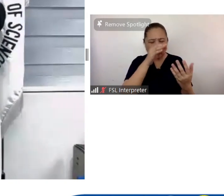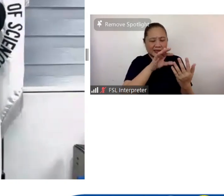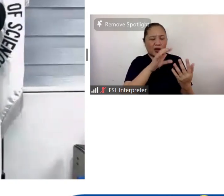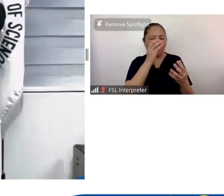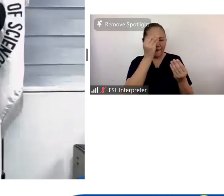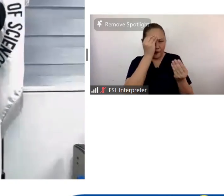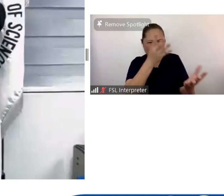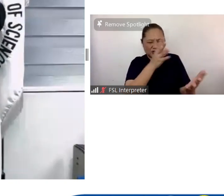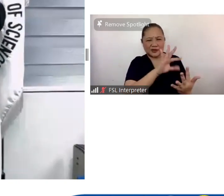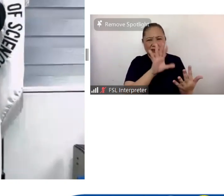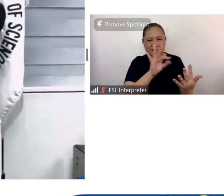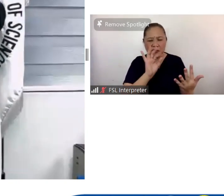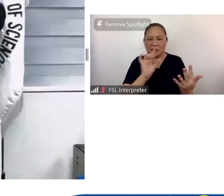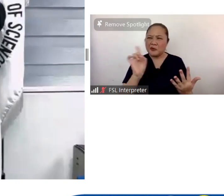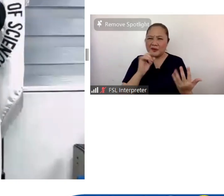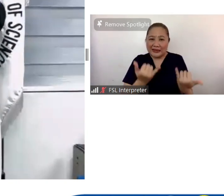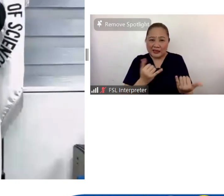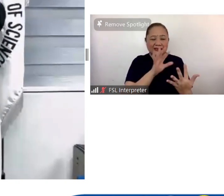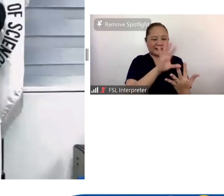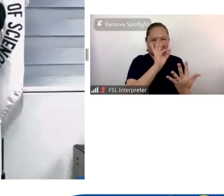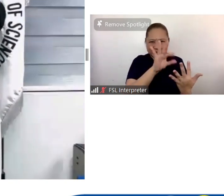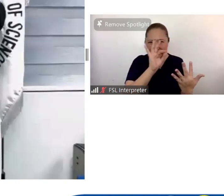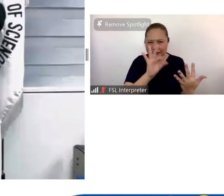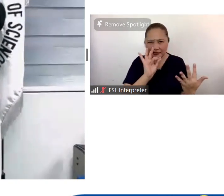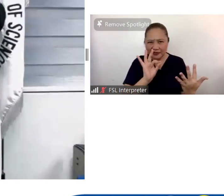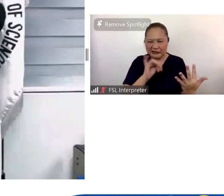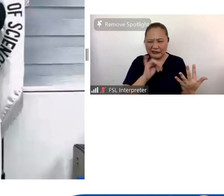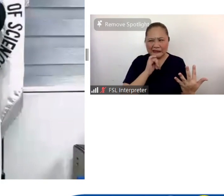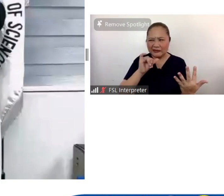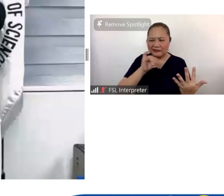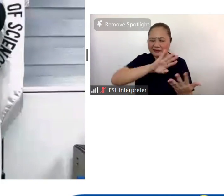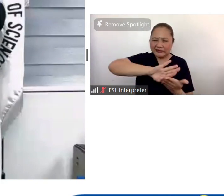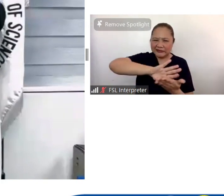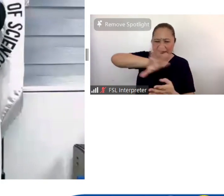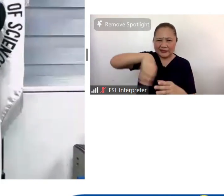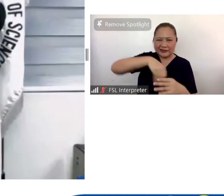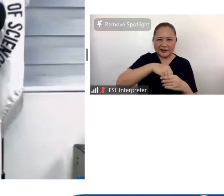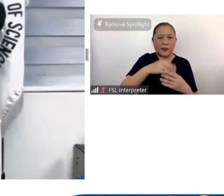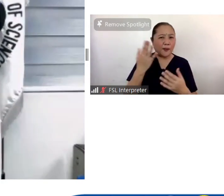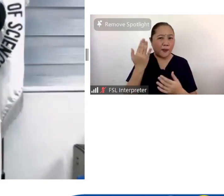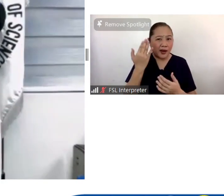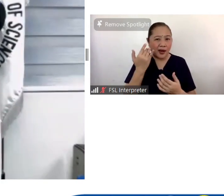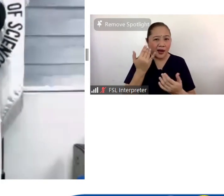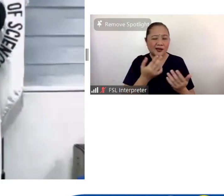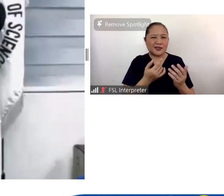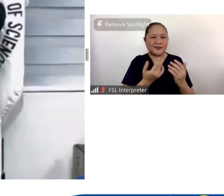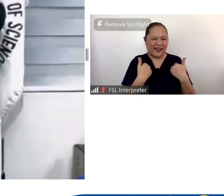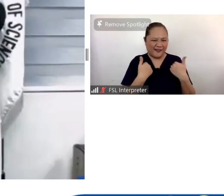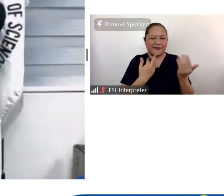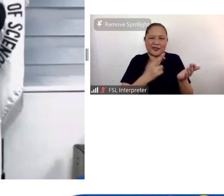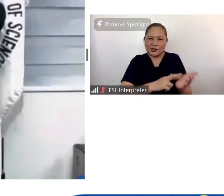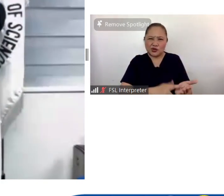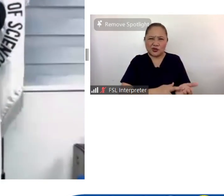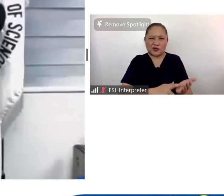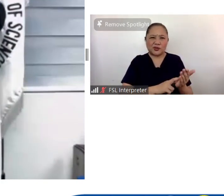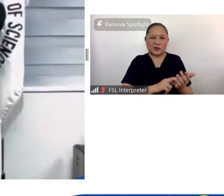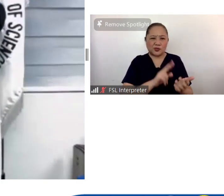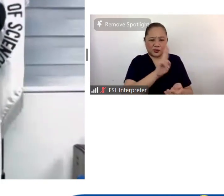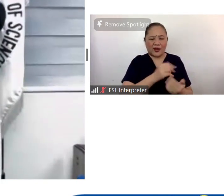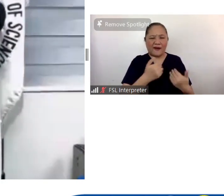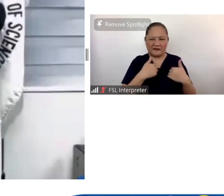was selective, not really inclusive, because we had registered users who are engineering